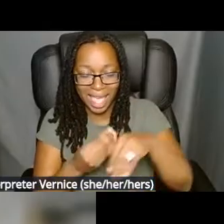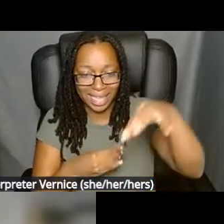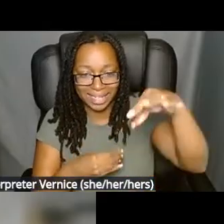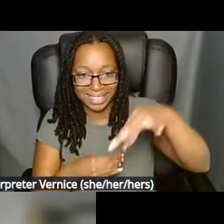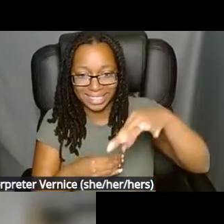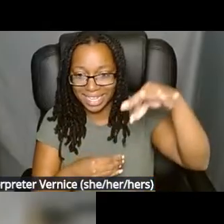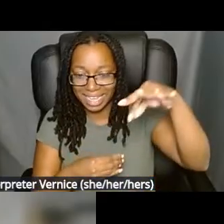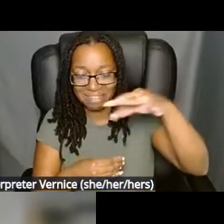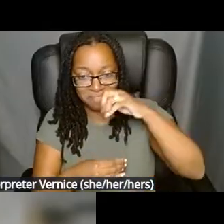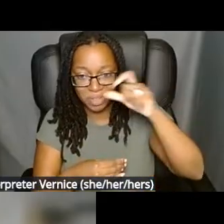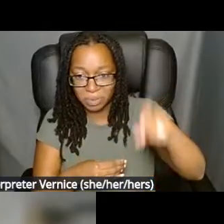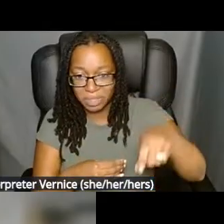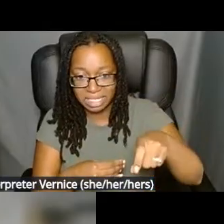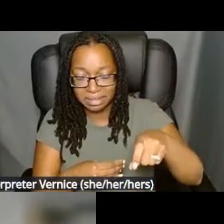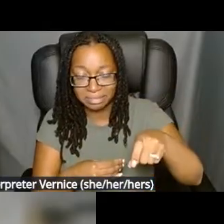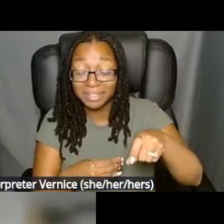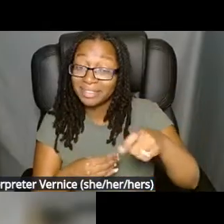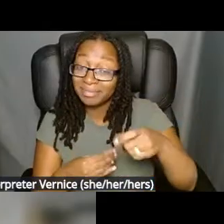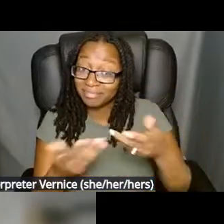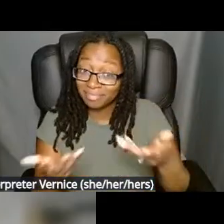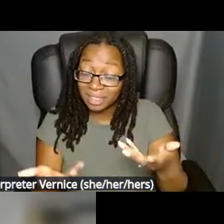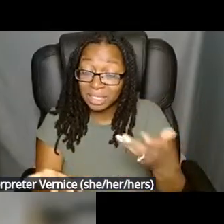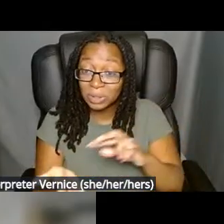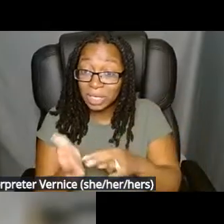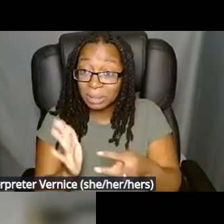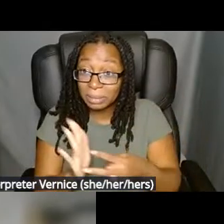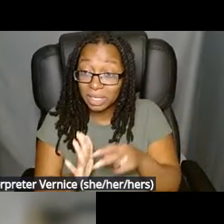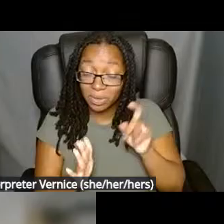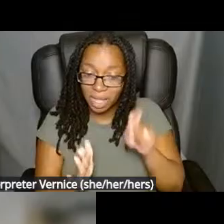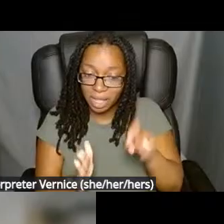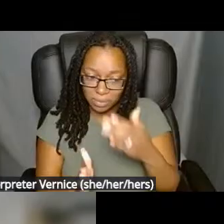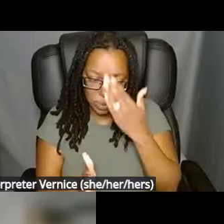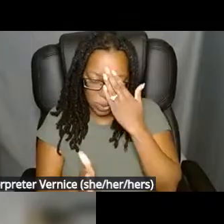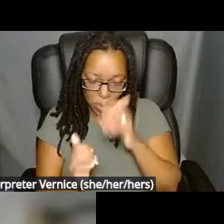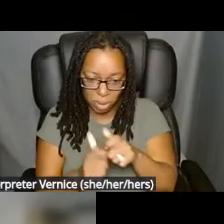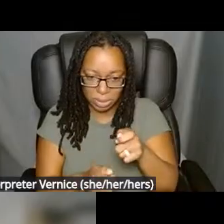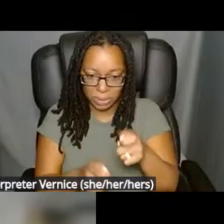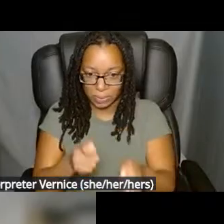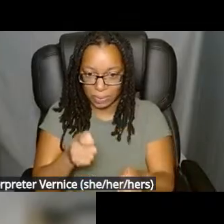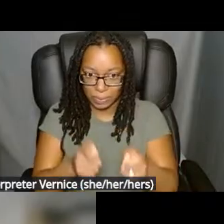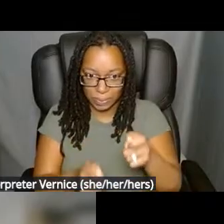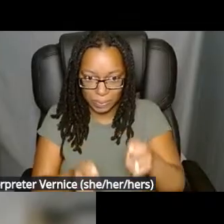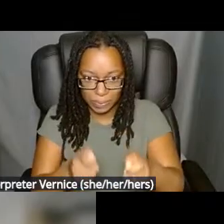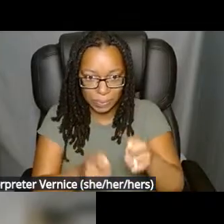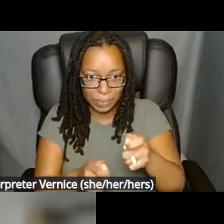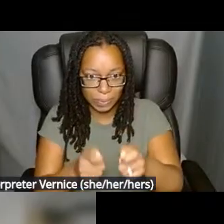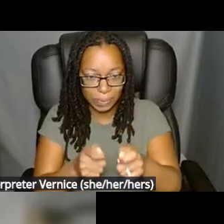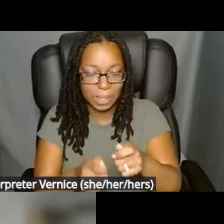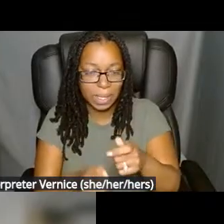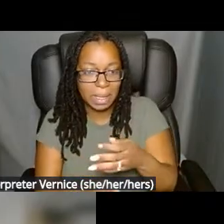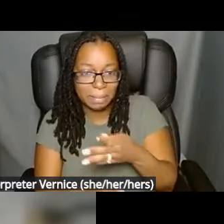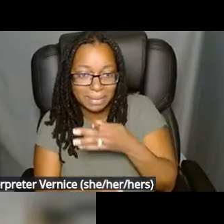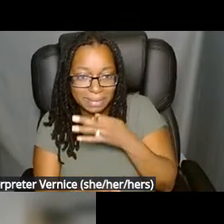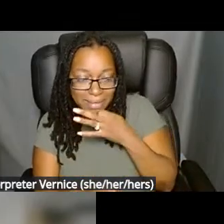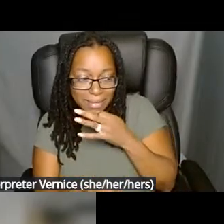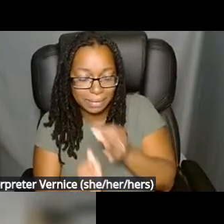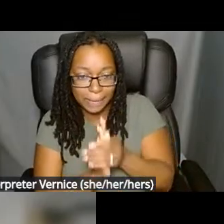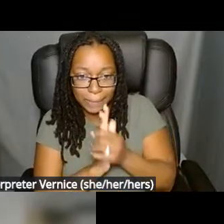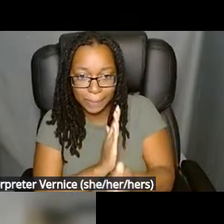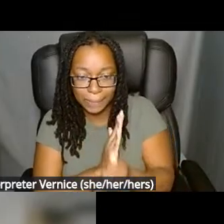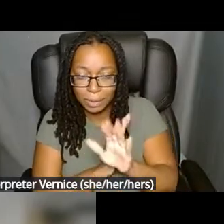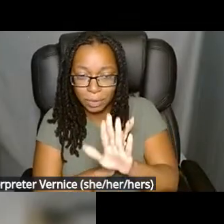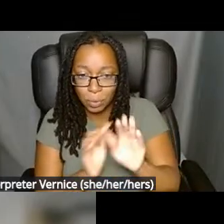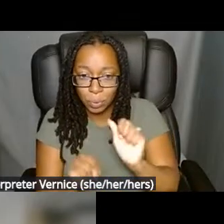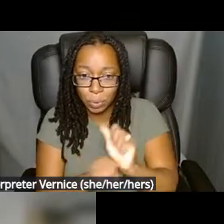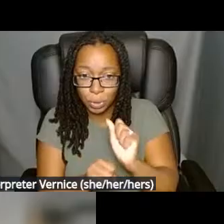So what am I trying to say? Being able to improvise and being very good at what you do, that